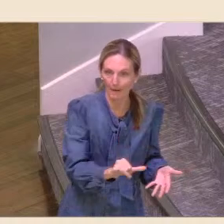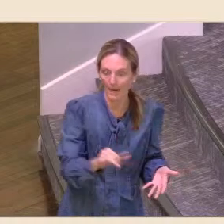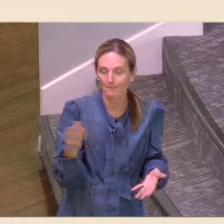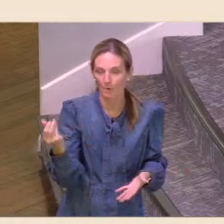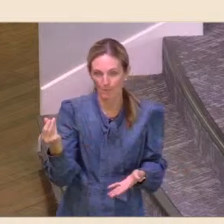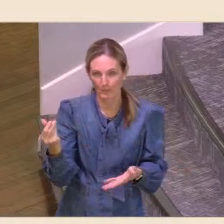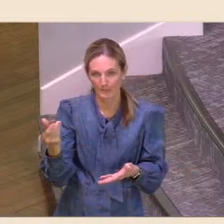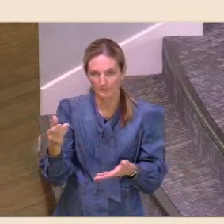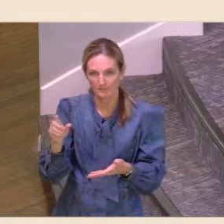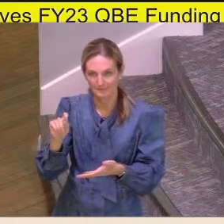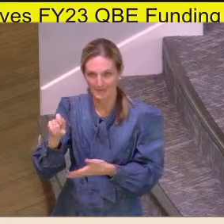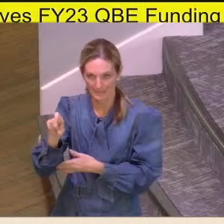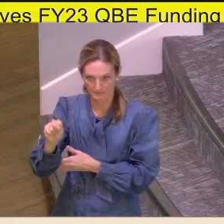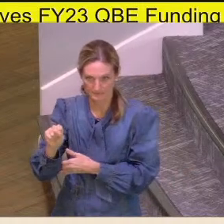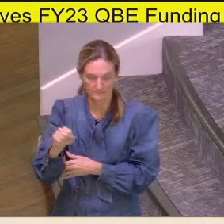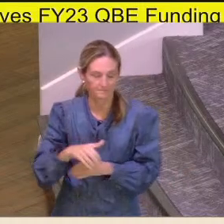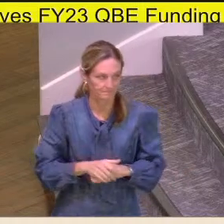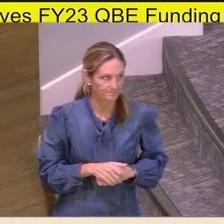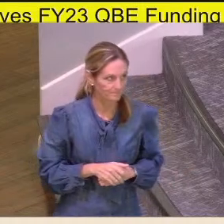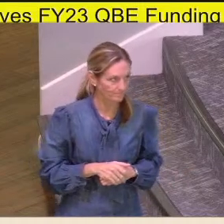taxes.